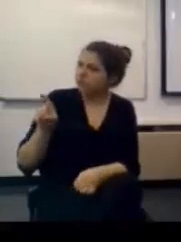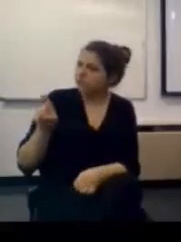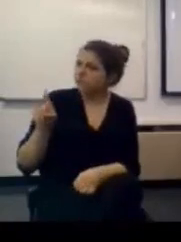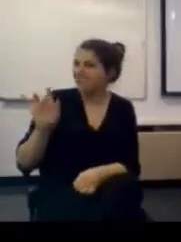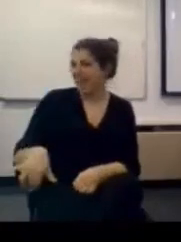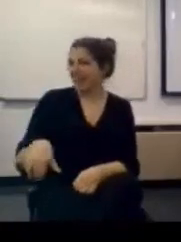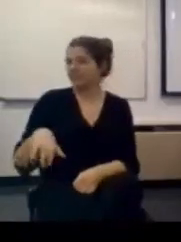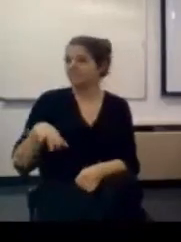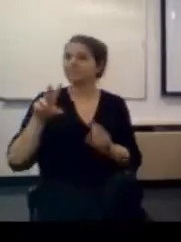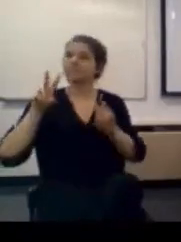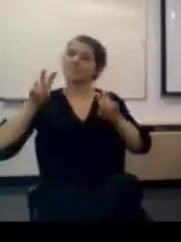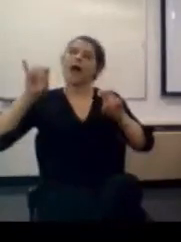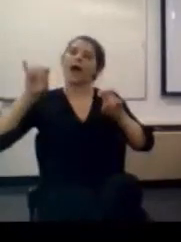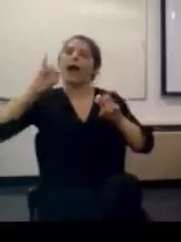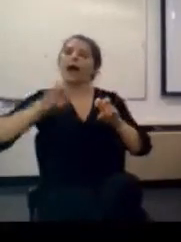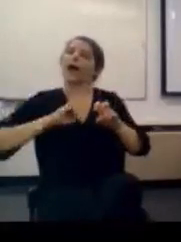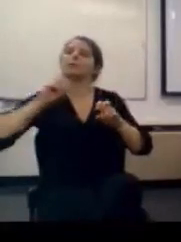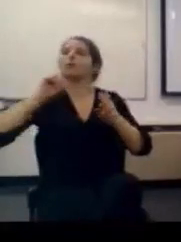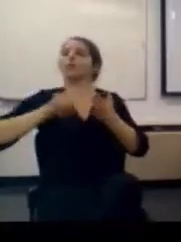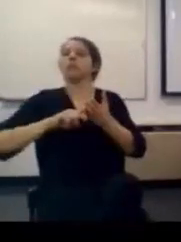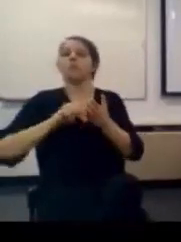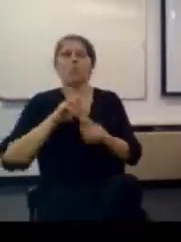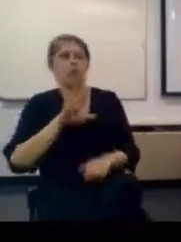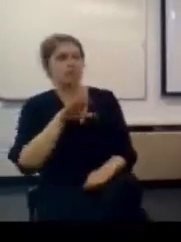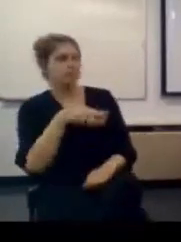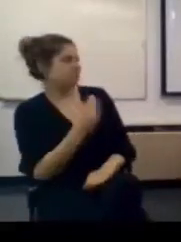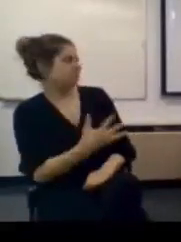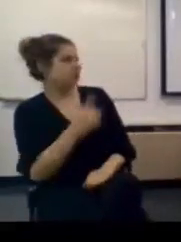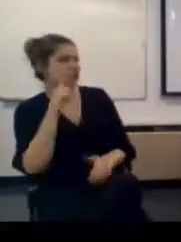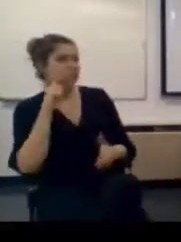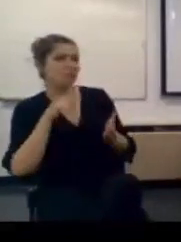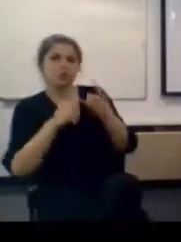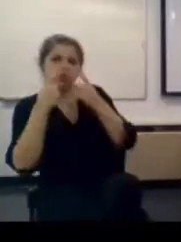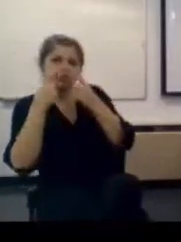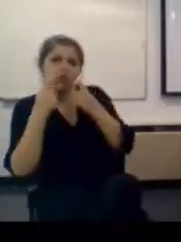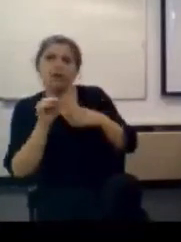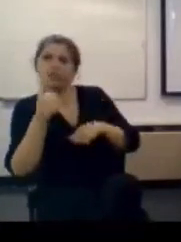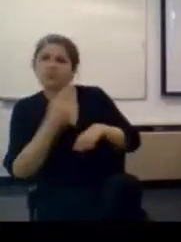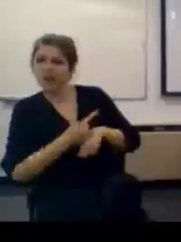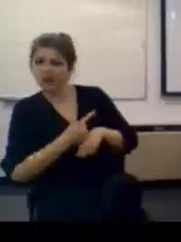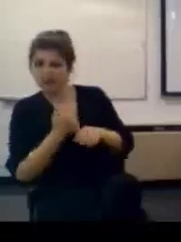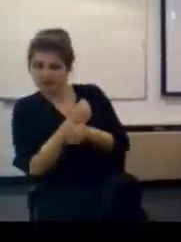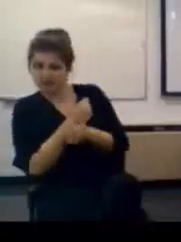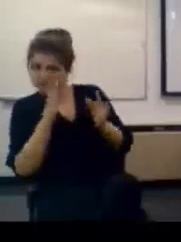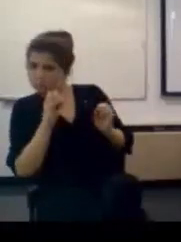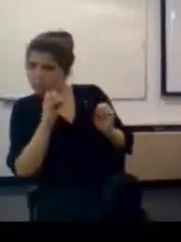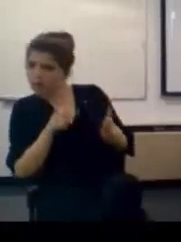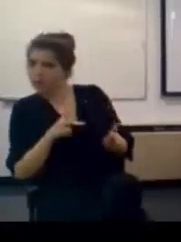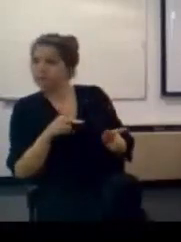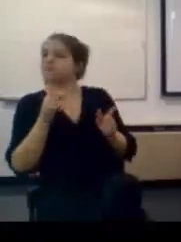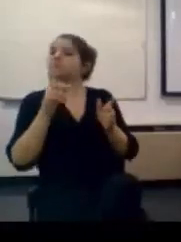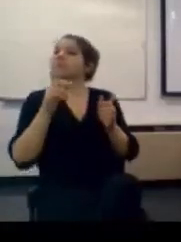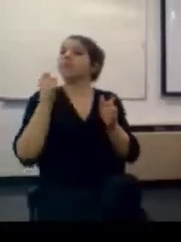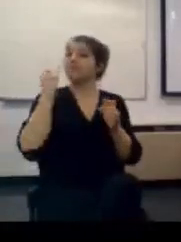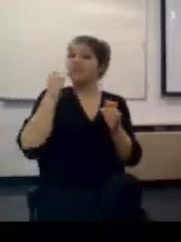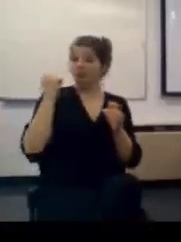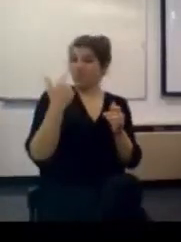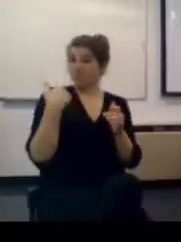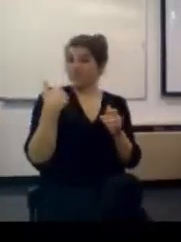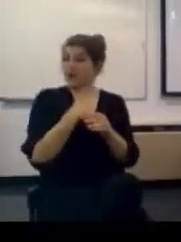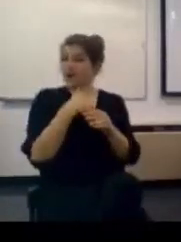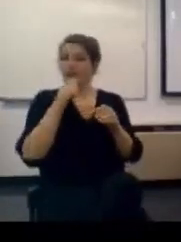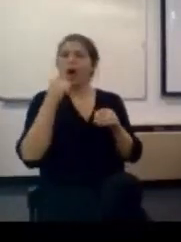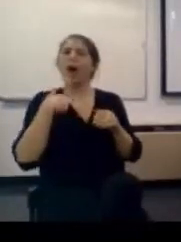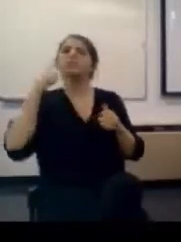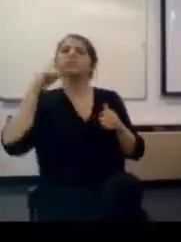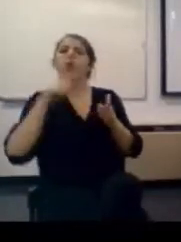coffee lately. Is everything okay? Or, you know, Shirley, I've noticed that you were crying the other day. Is everything okay? So